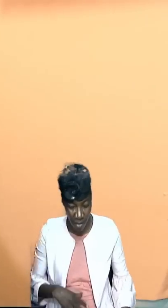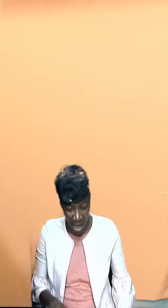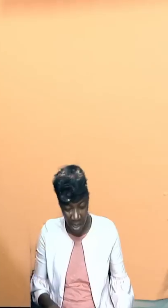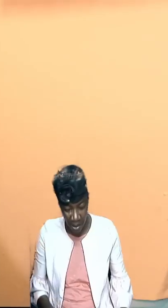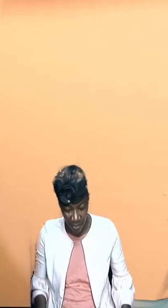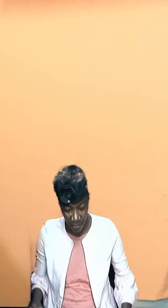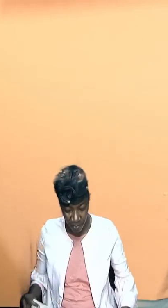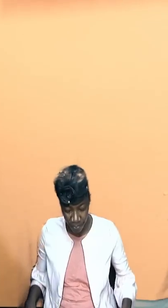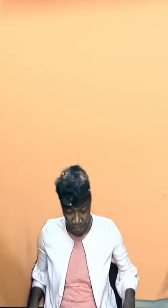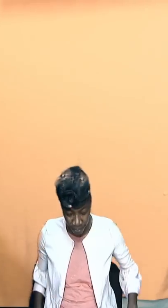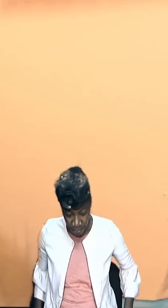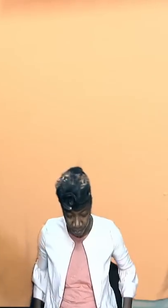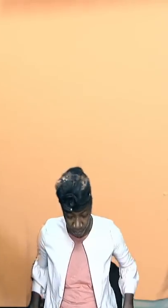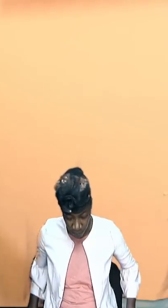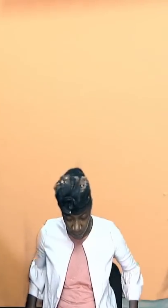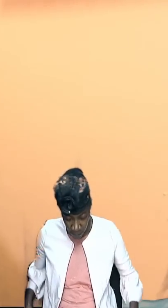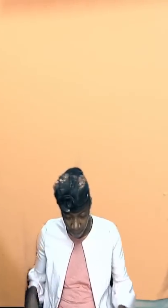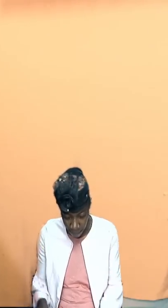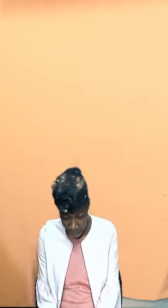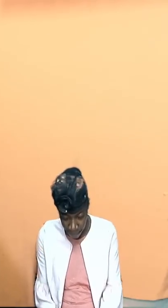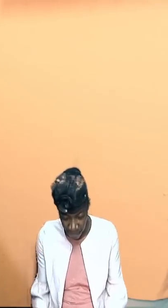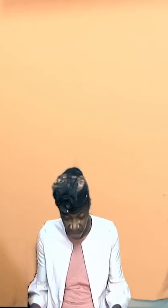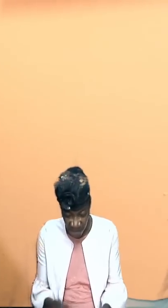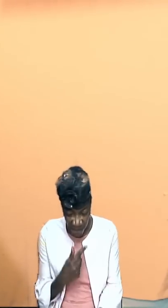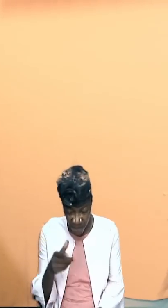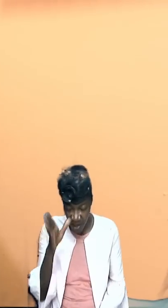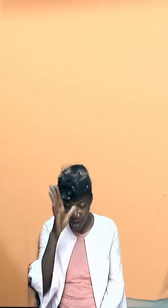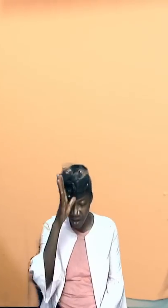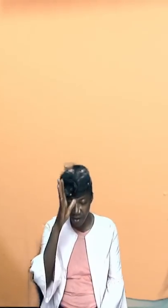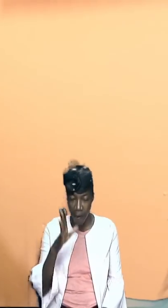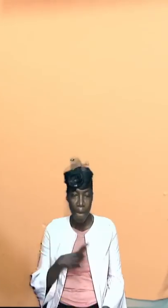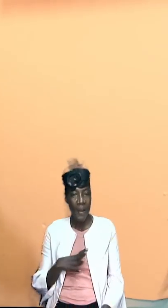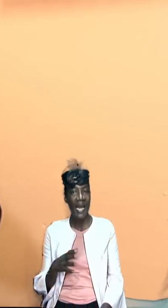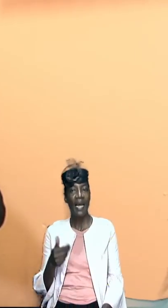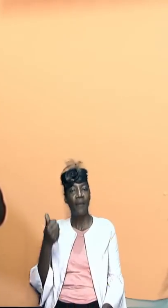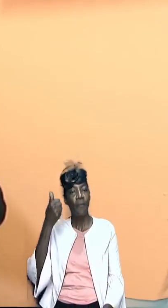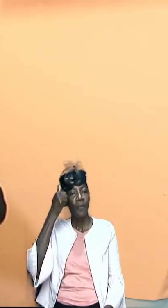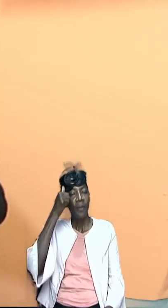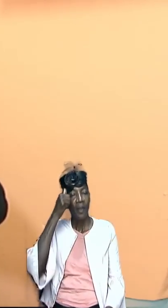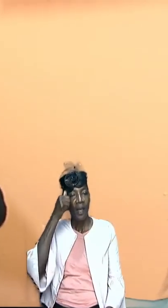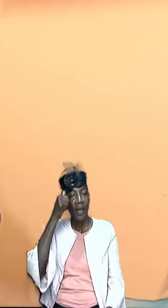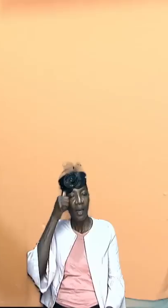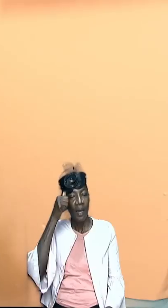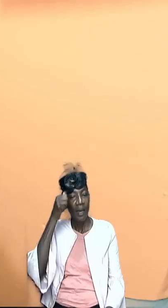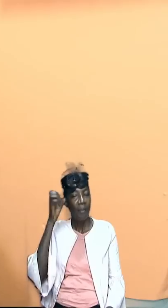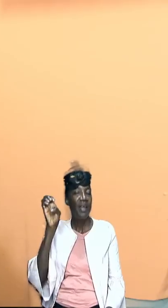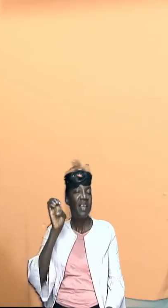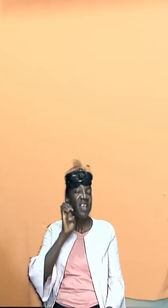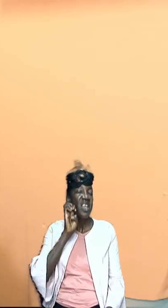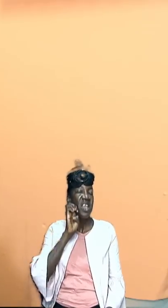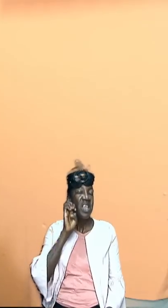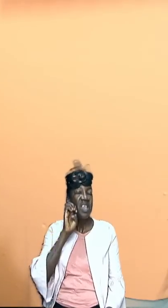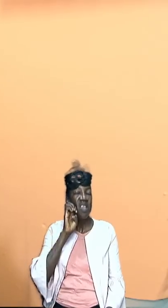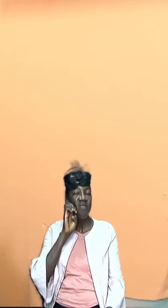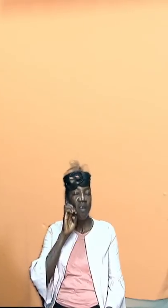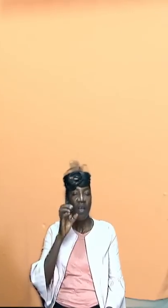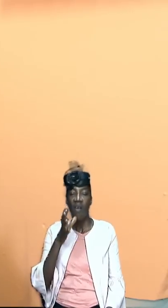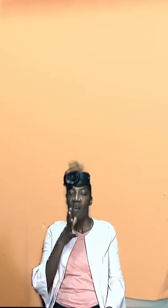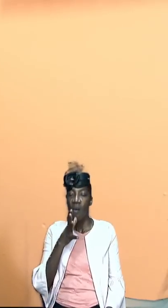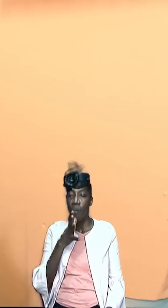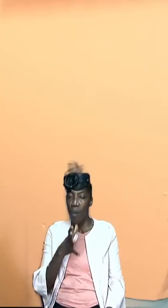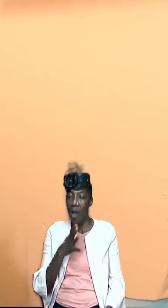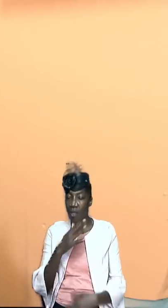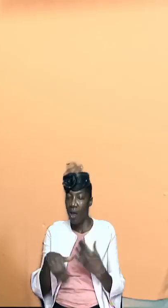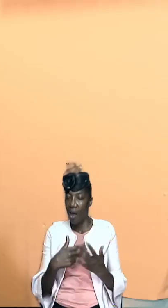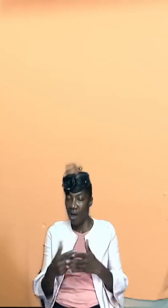of tonight's study. The first man, Adam. Eve, because she was the mother of all the living, so therefore